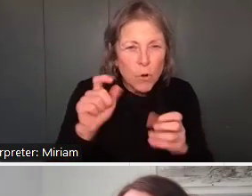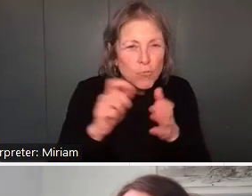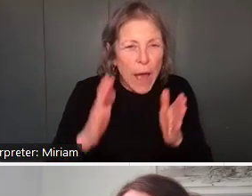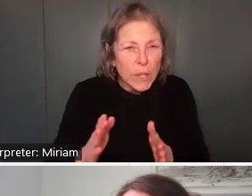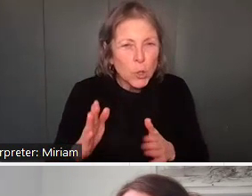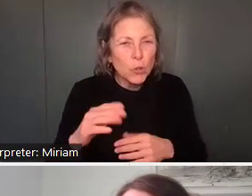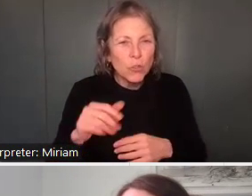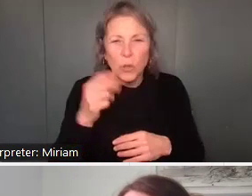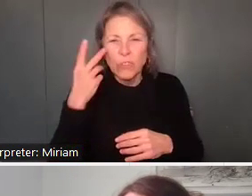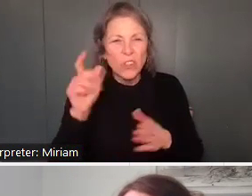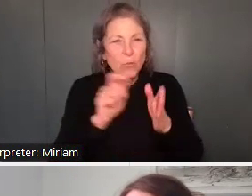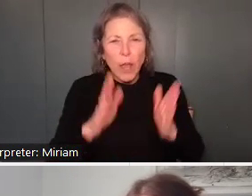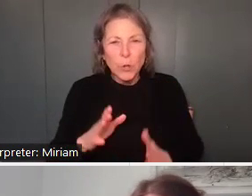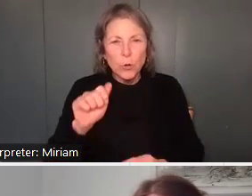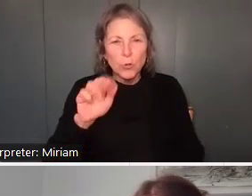anything like that? I don't know.